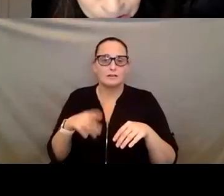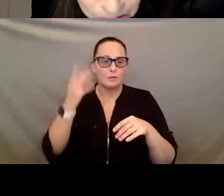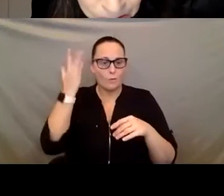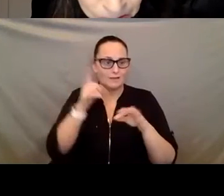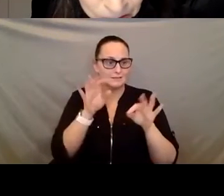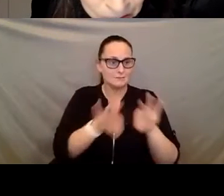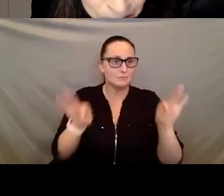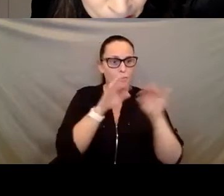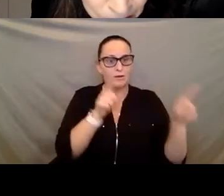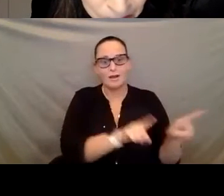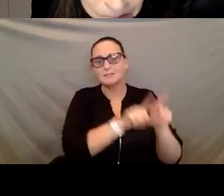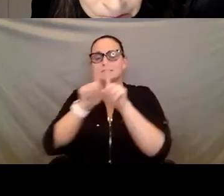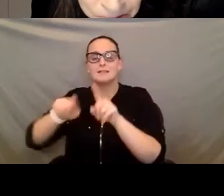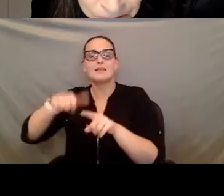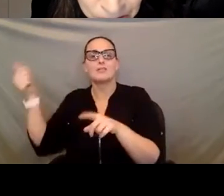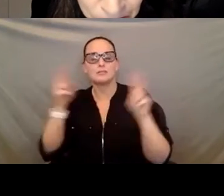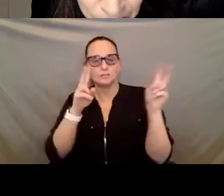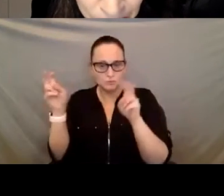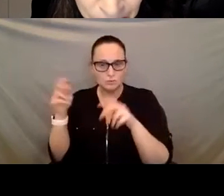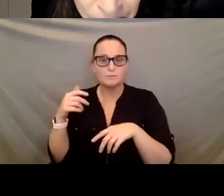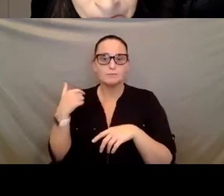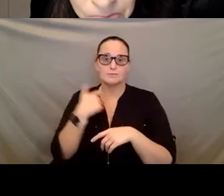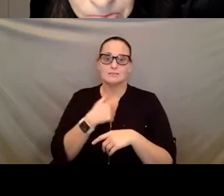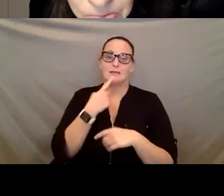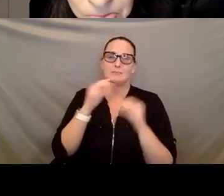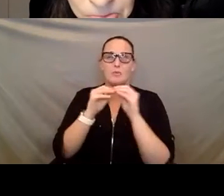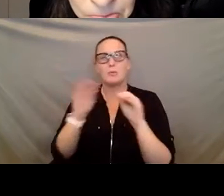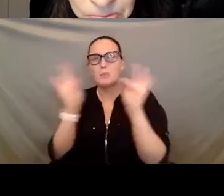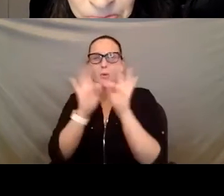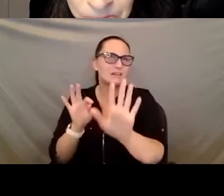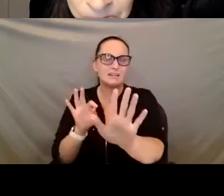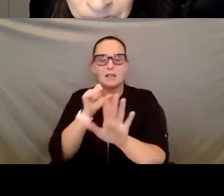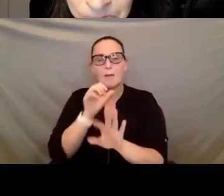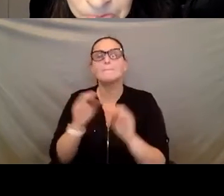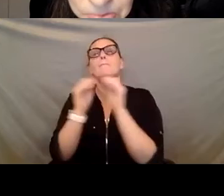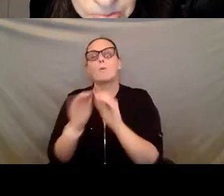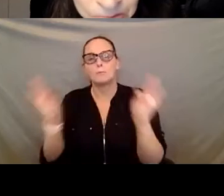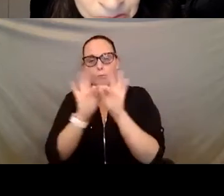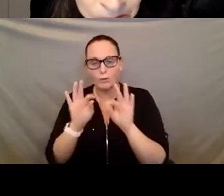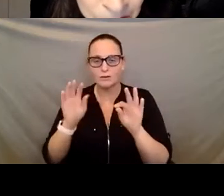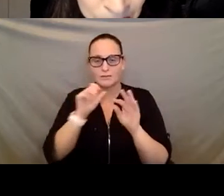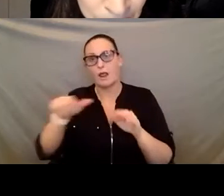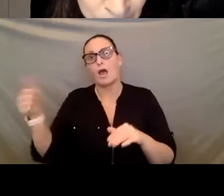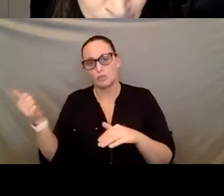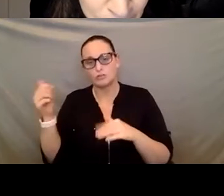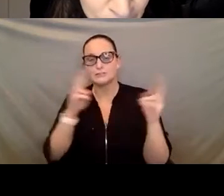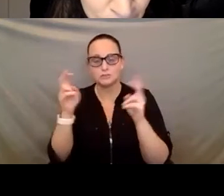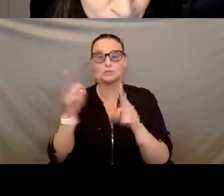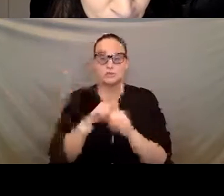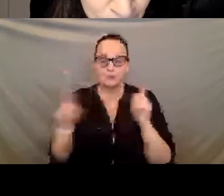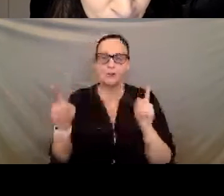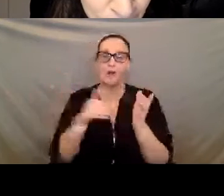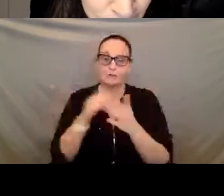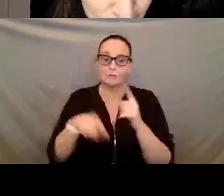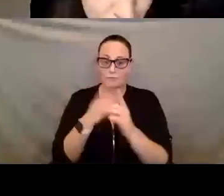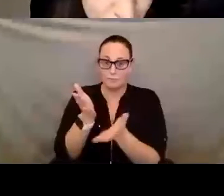as some other issue. And I hate to say more important because it's not more important than many other issues. But quite often when you're doing